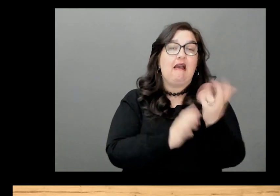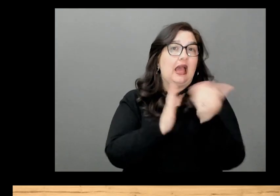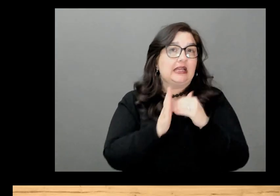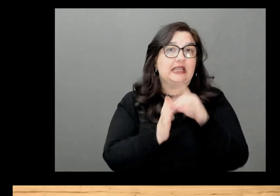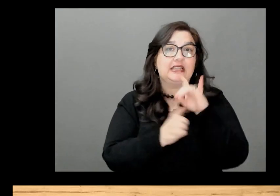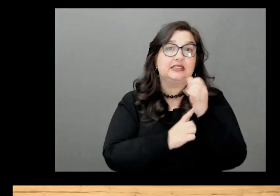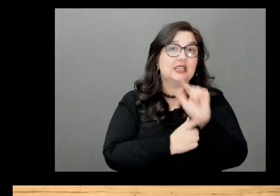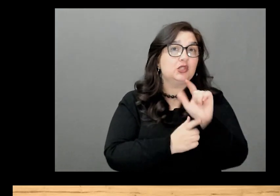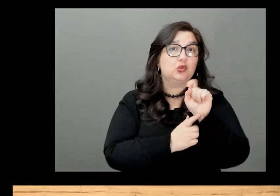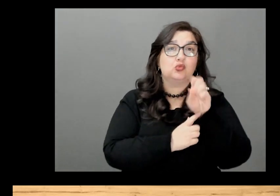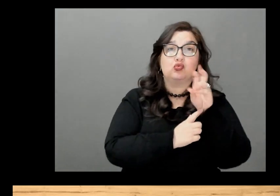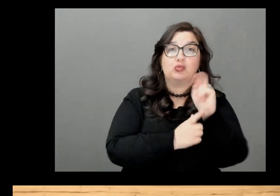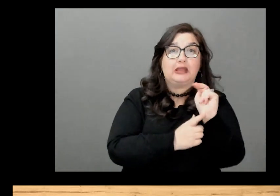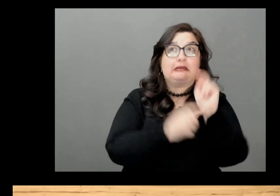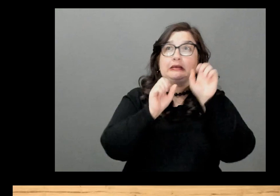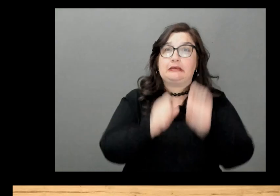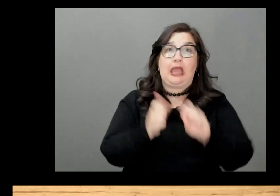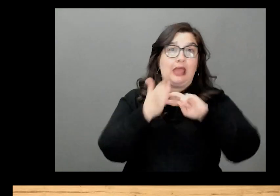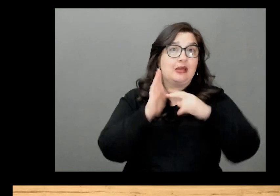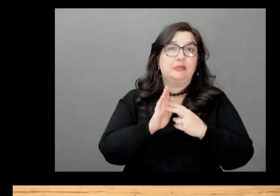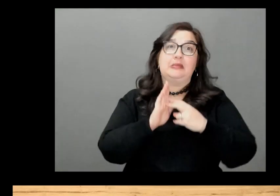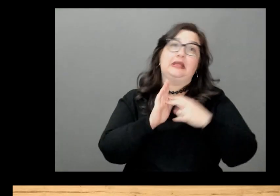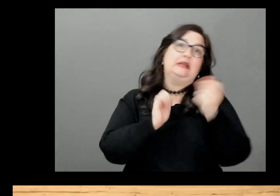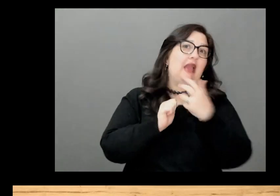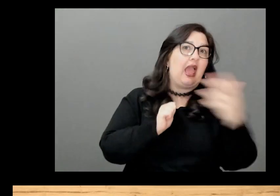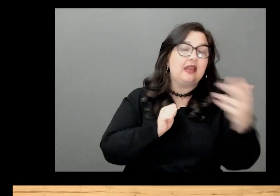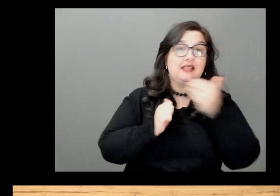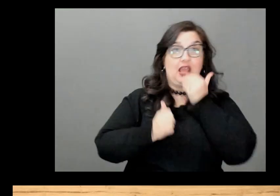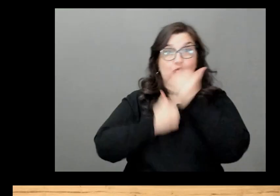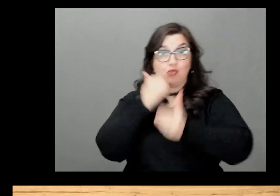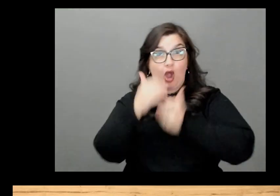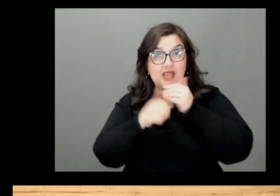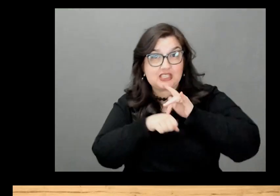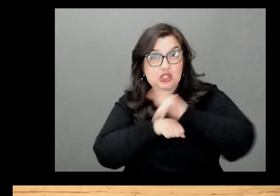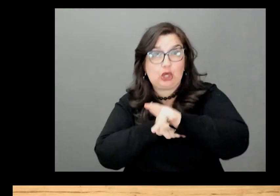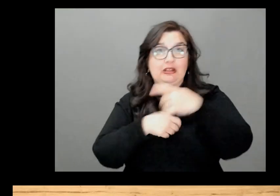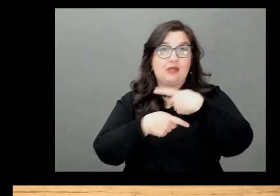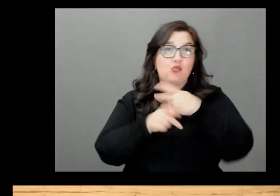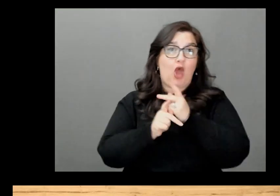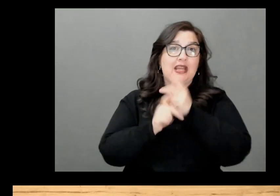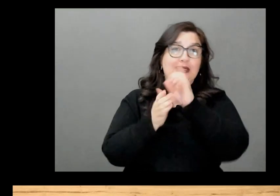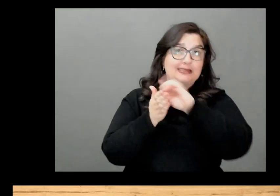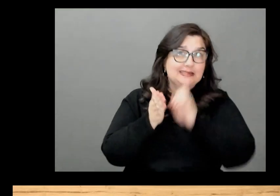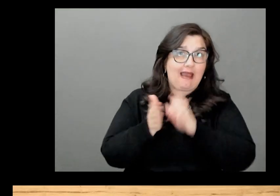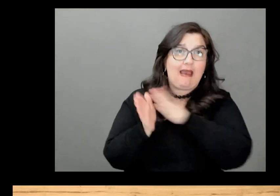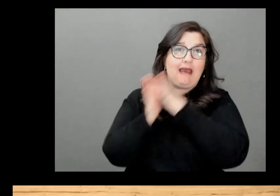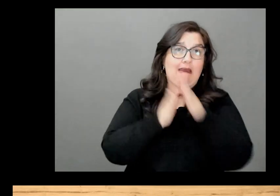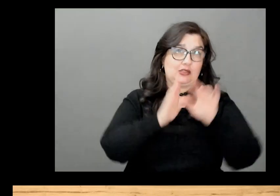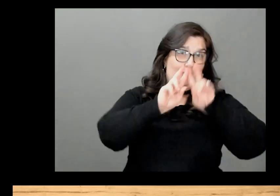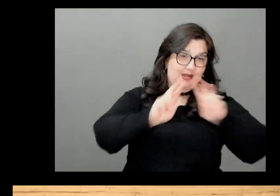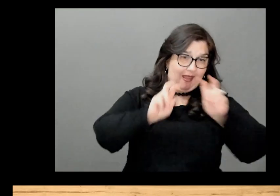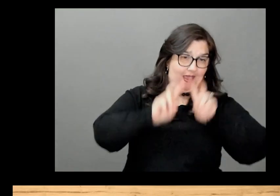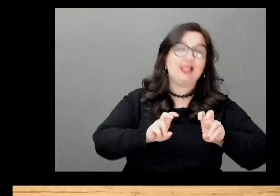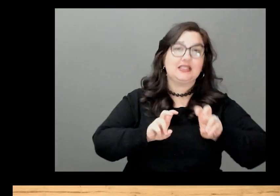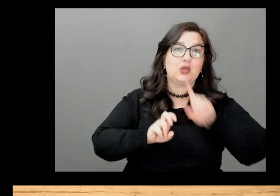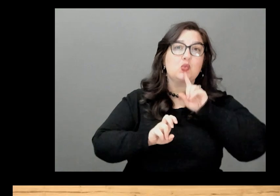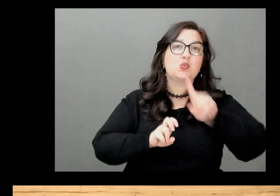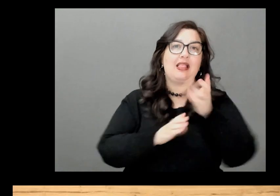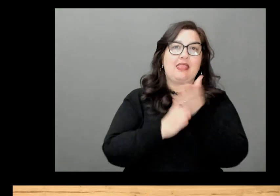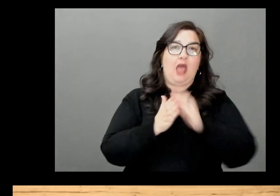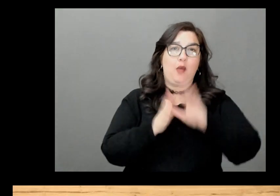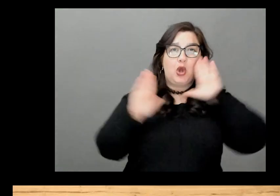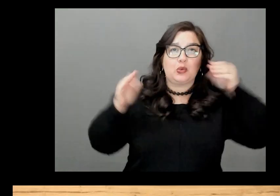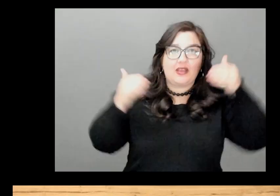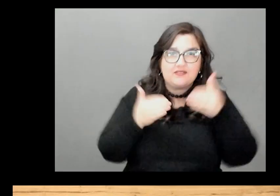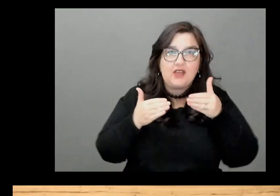part of a process from early product design through analysis. And so the part that we're really focusing on is, what is